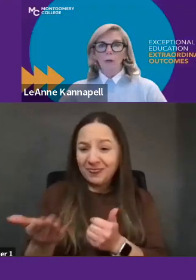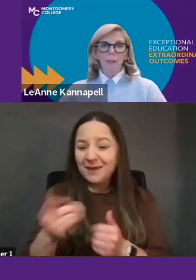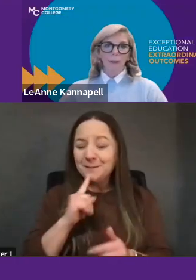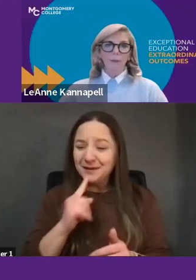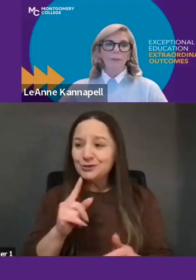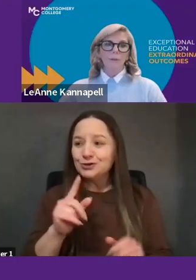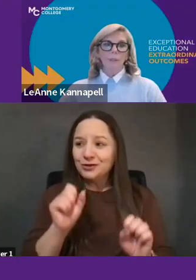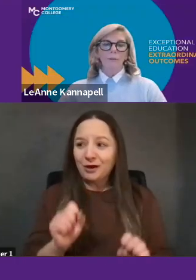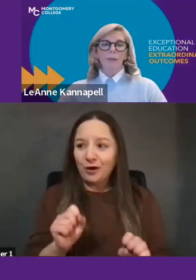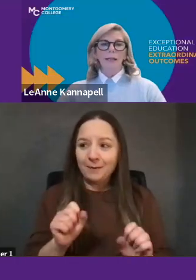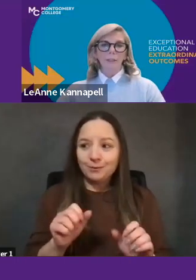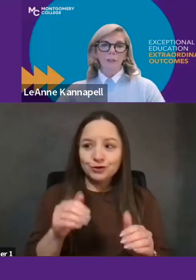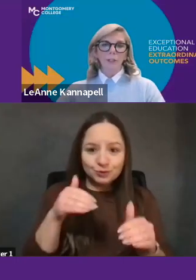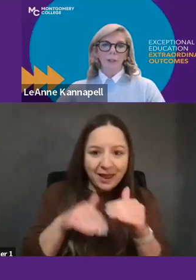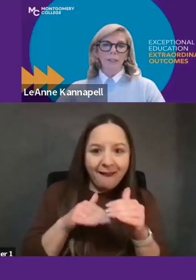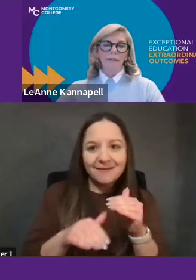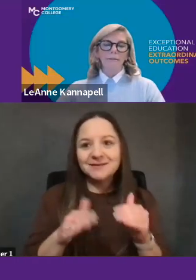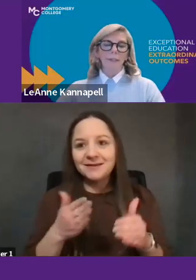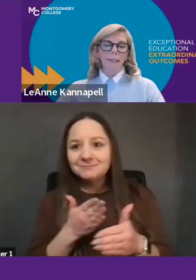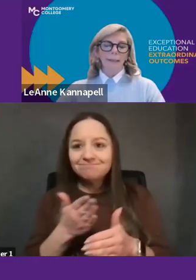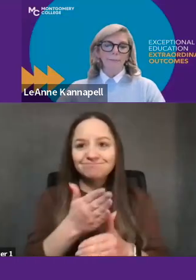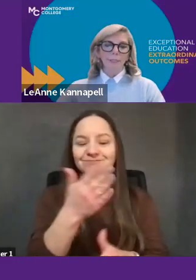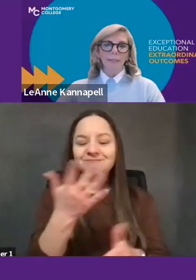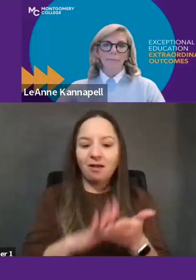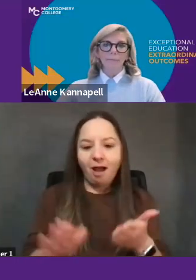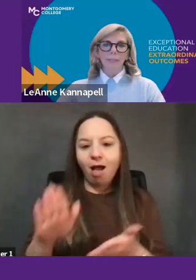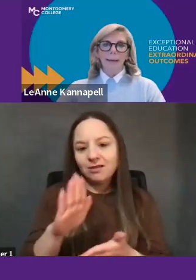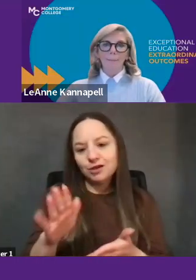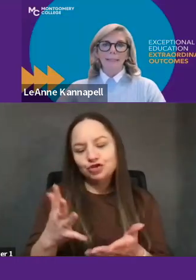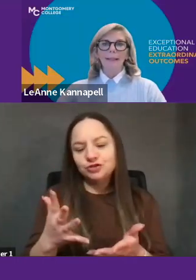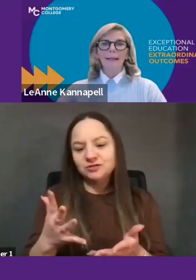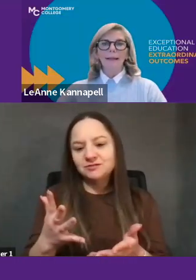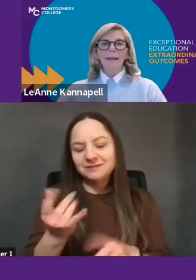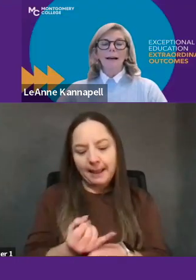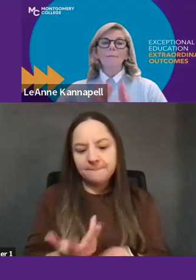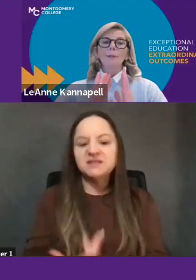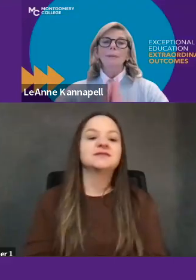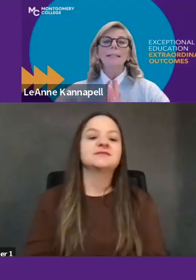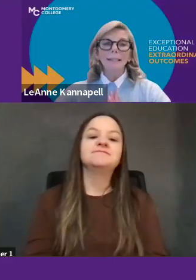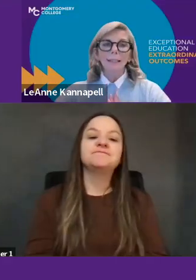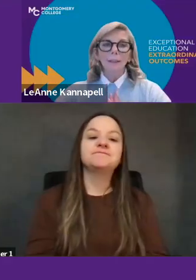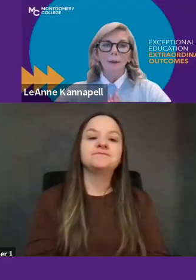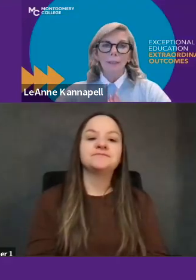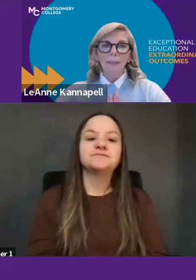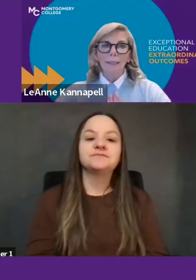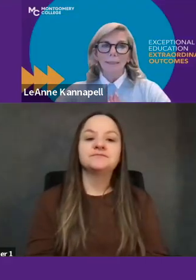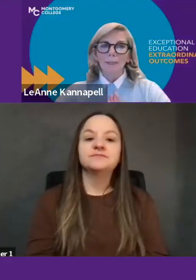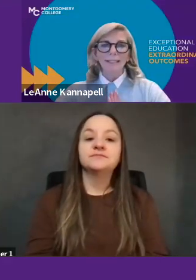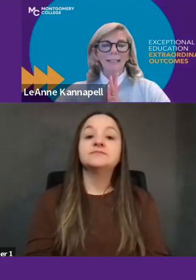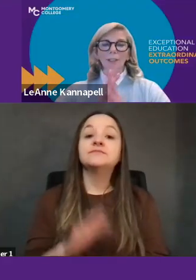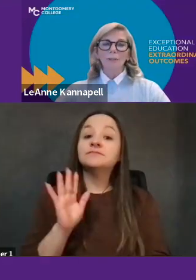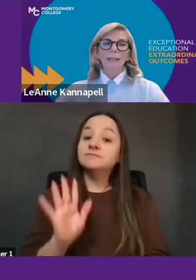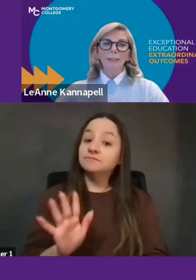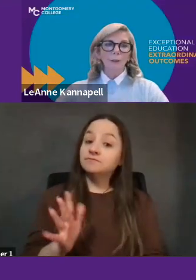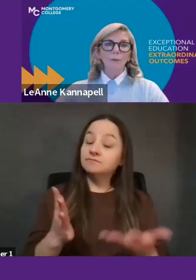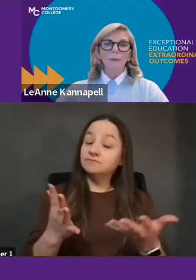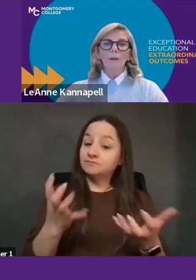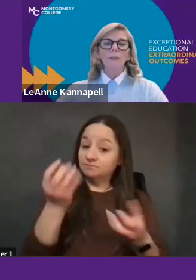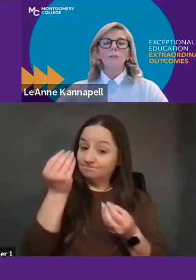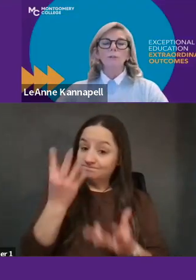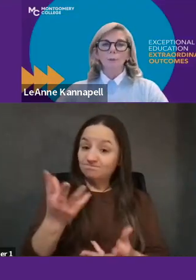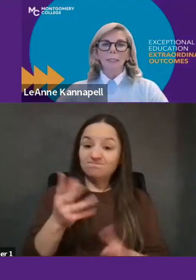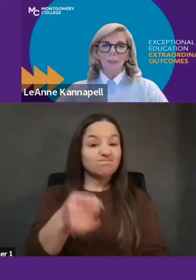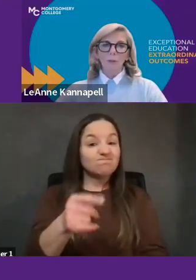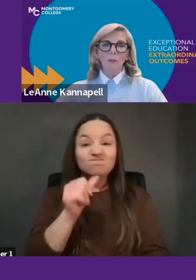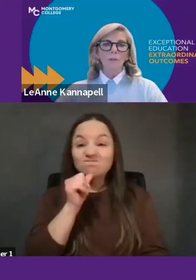able to kind of walk around this, the college area, the campus. The biggest thing, though, I want to express is that you're not alone.